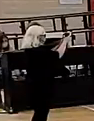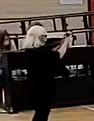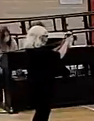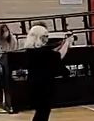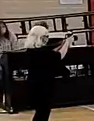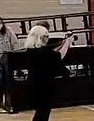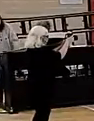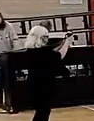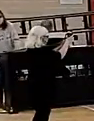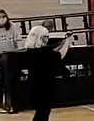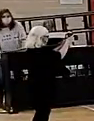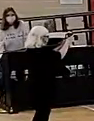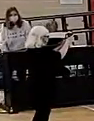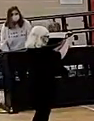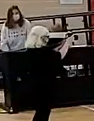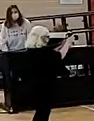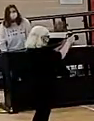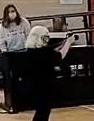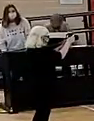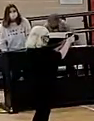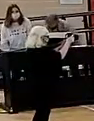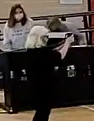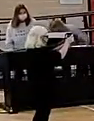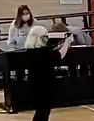Jamie Jindra.